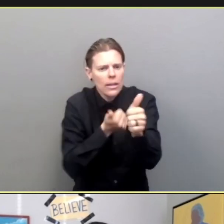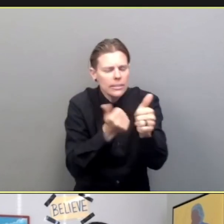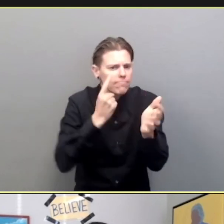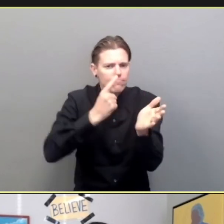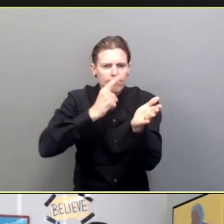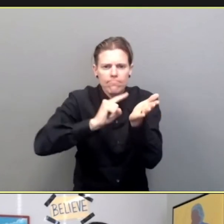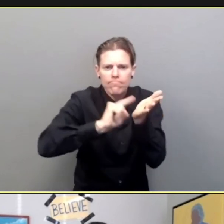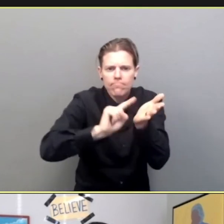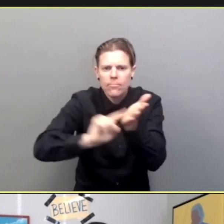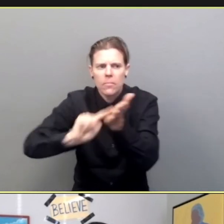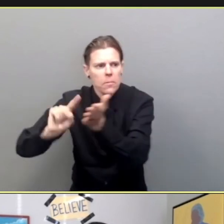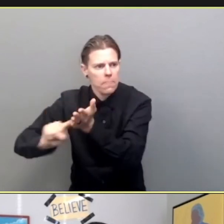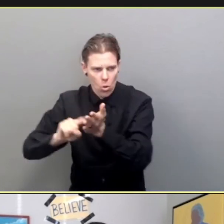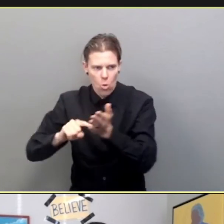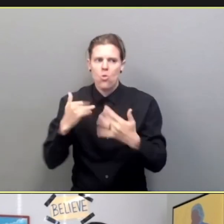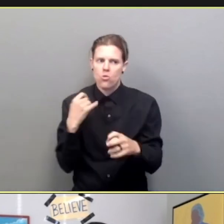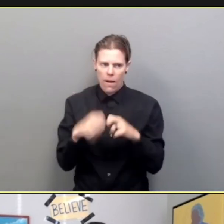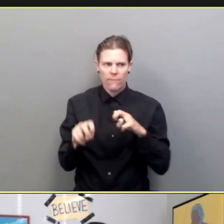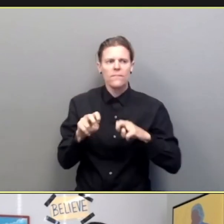detail?